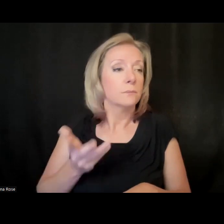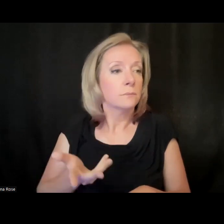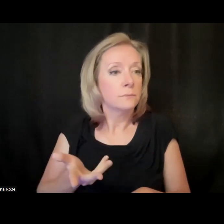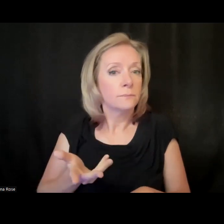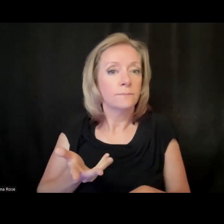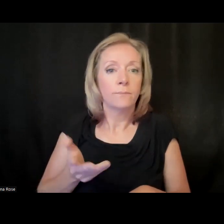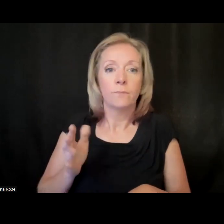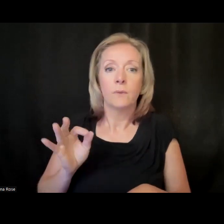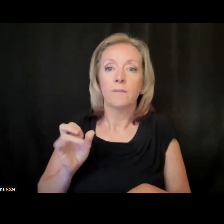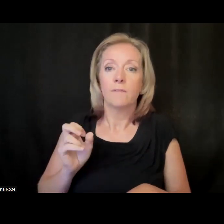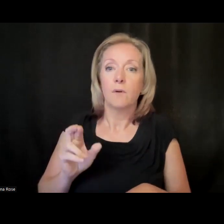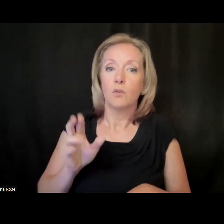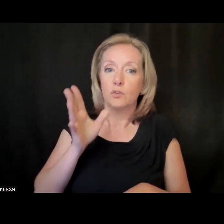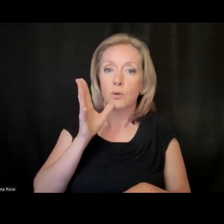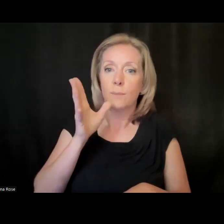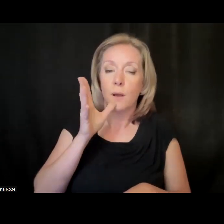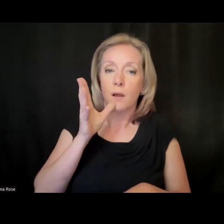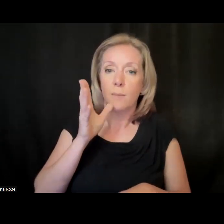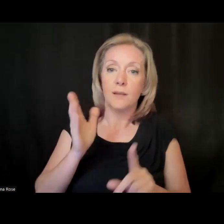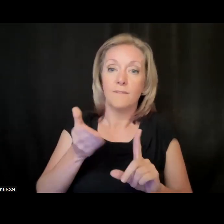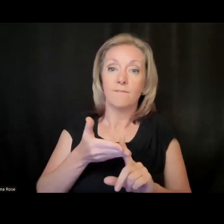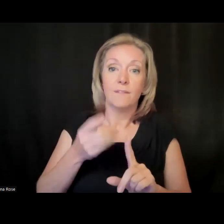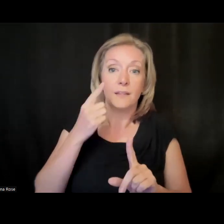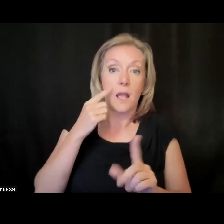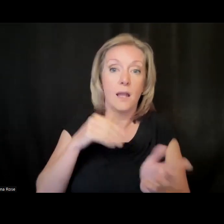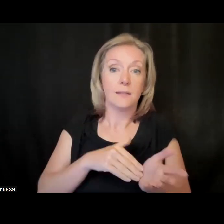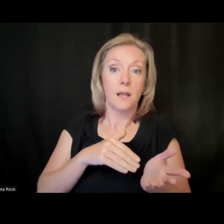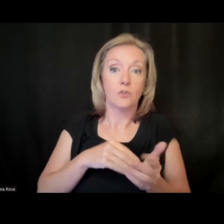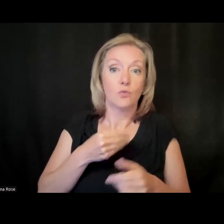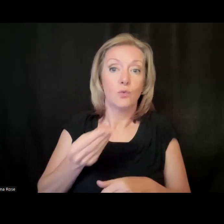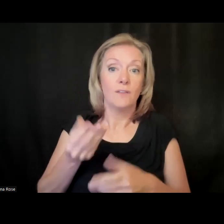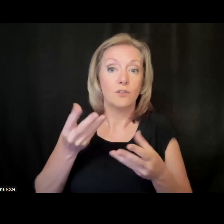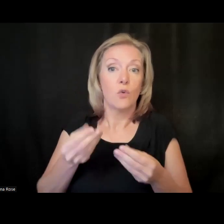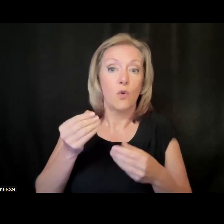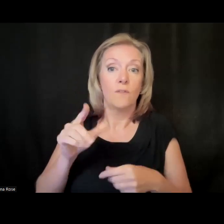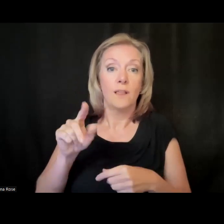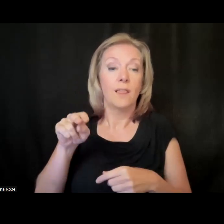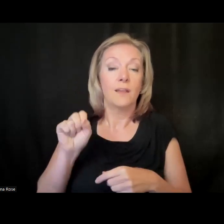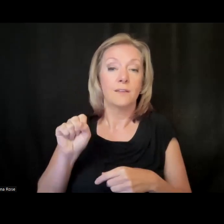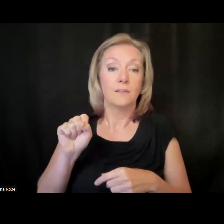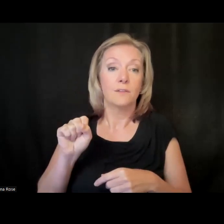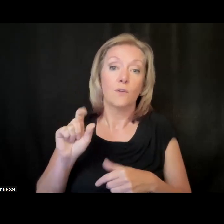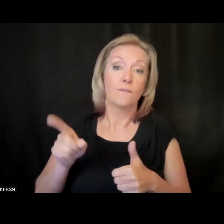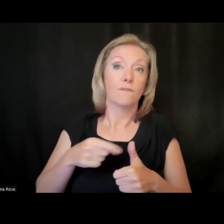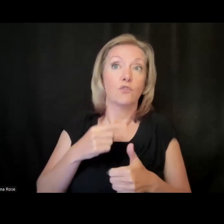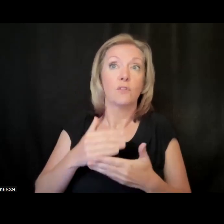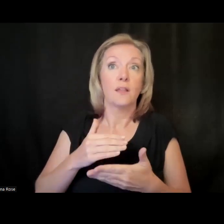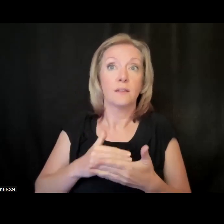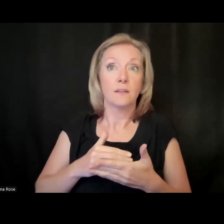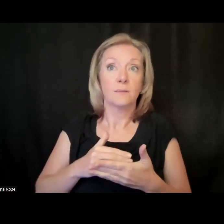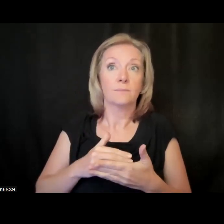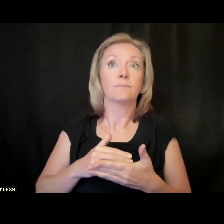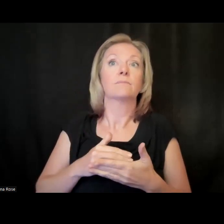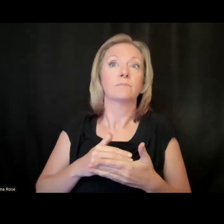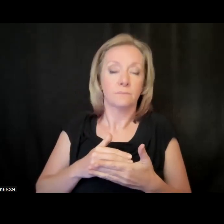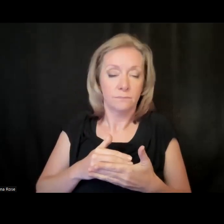the foster mom convinced the eye doctor to give a soft lens. So first lesson was we got the soft lens.